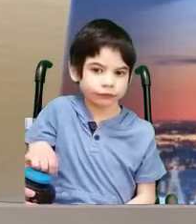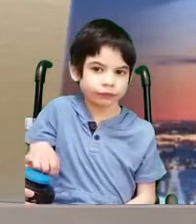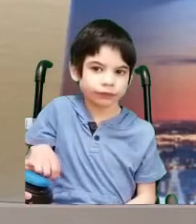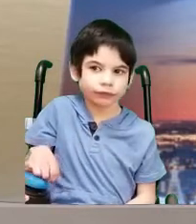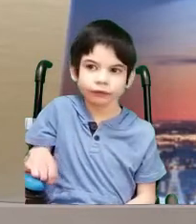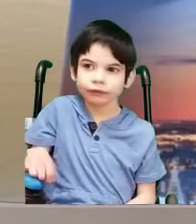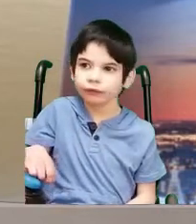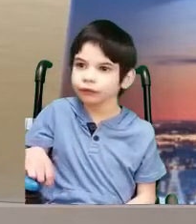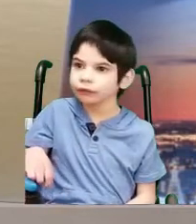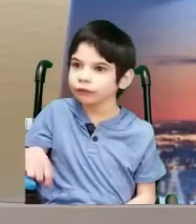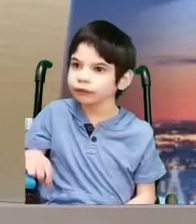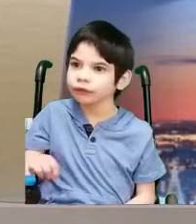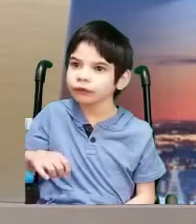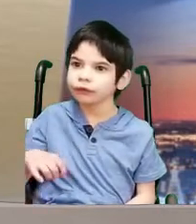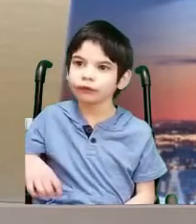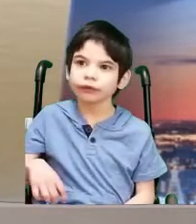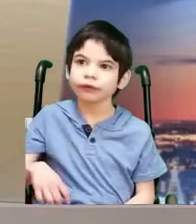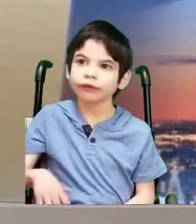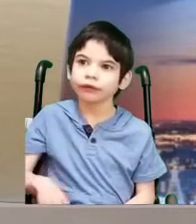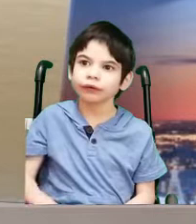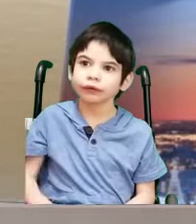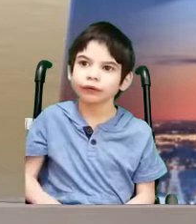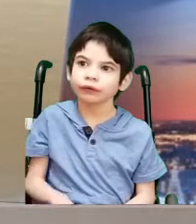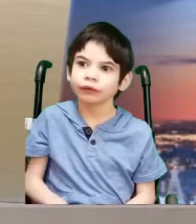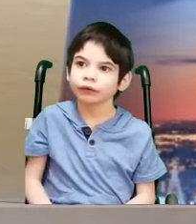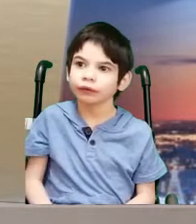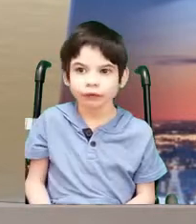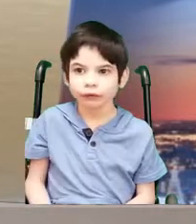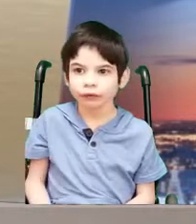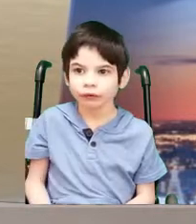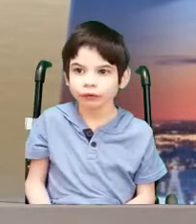And my name is Patrick Gonzaga, and this is Web Street News.